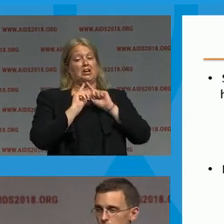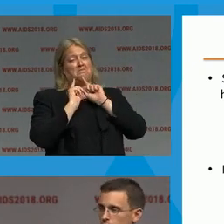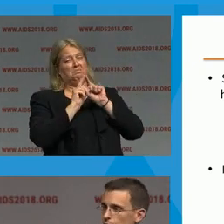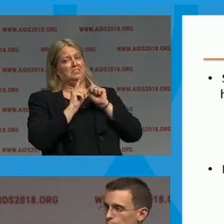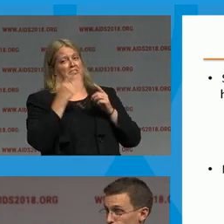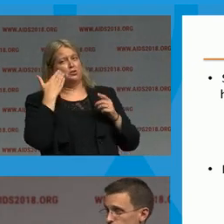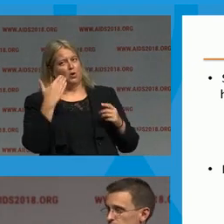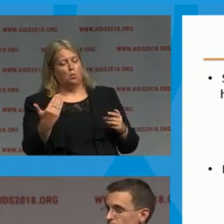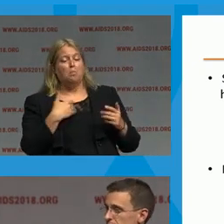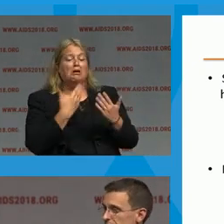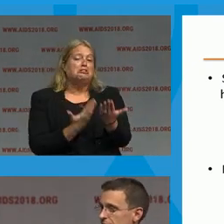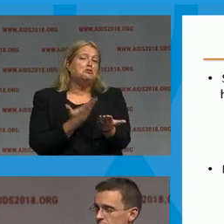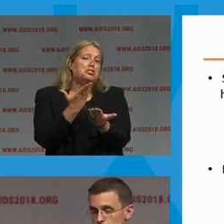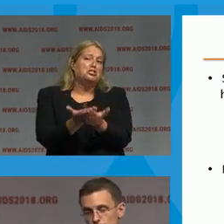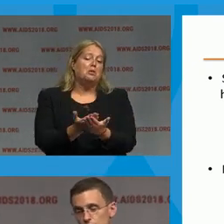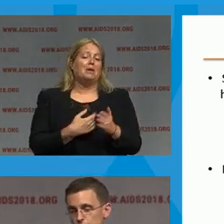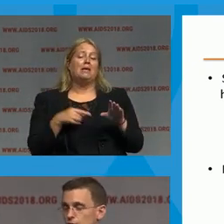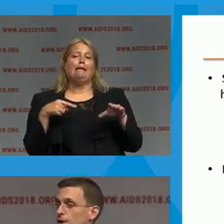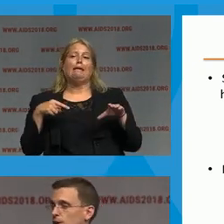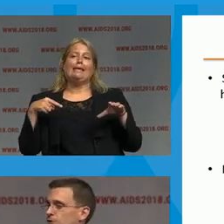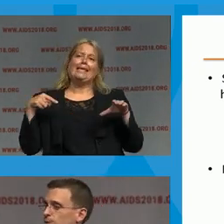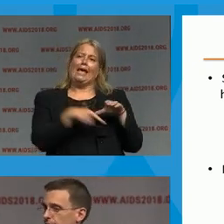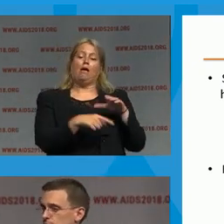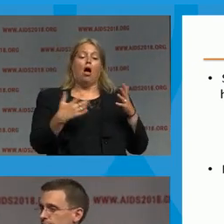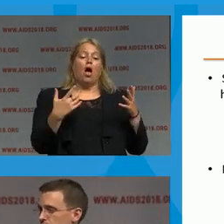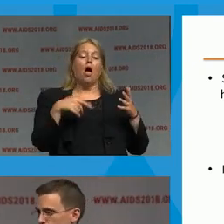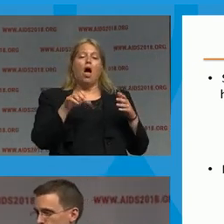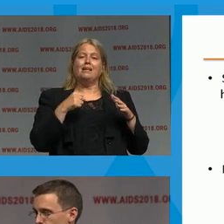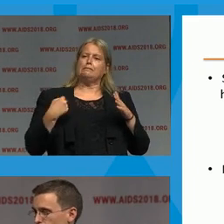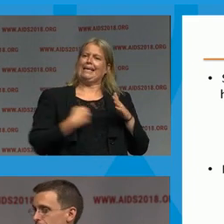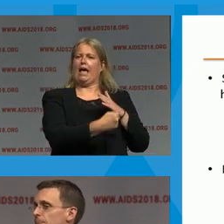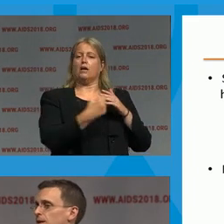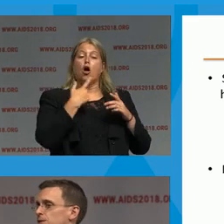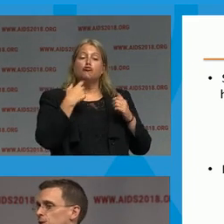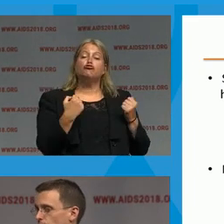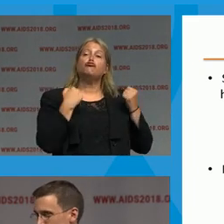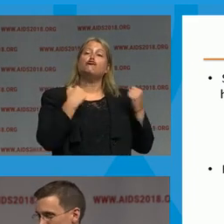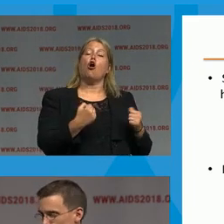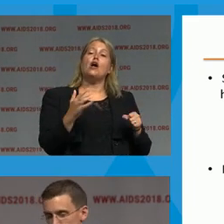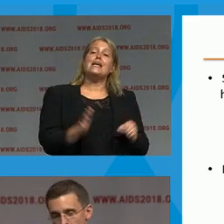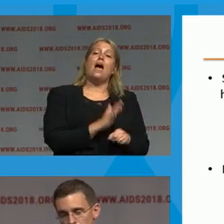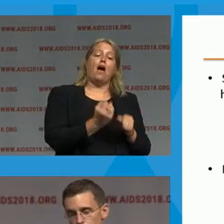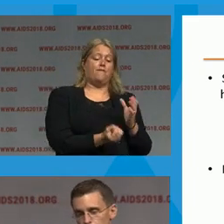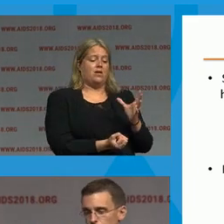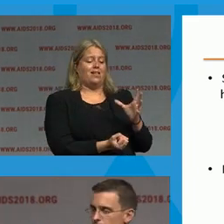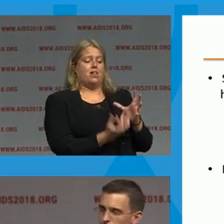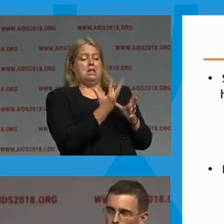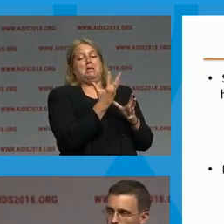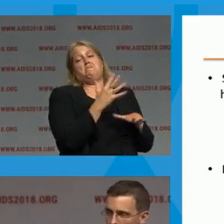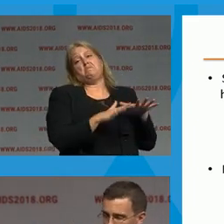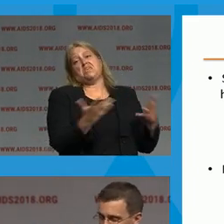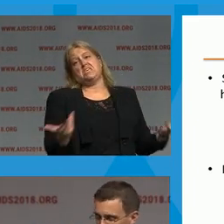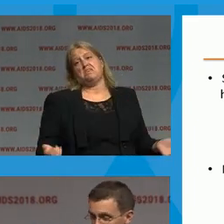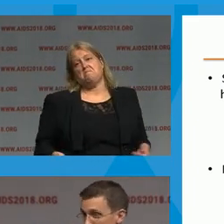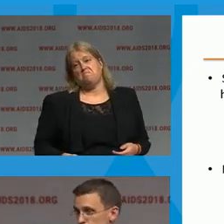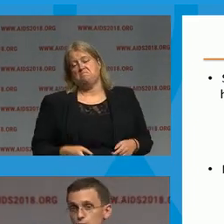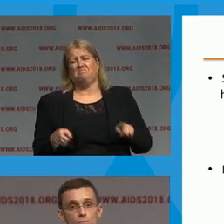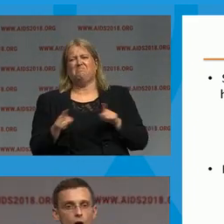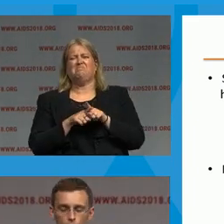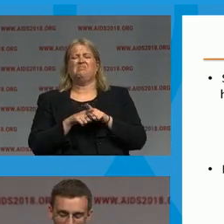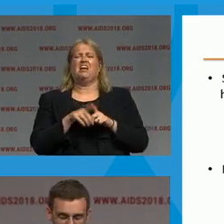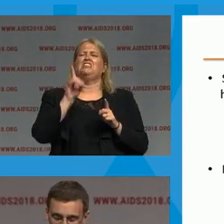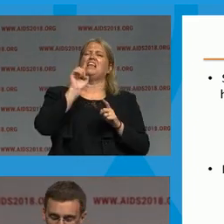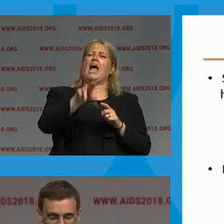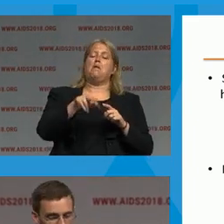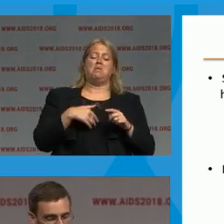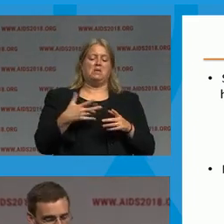suggestions. First, maybe the kick is just not strong enough to reactivate the reservoir. So going back to our dam analogy, maybe our bucket is just too small.